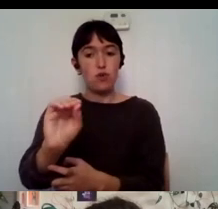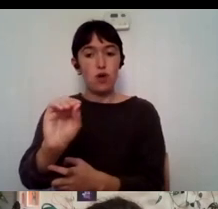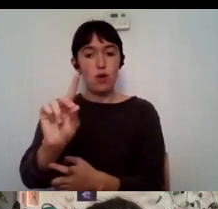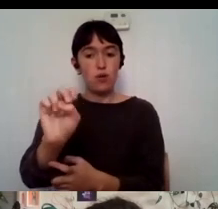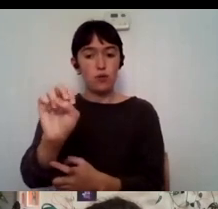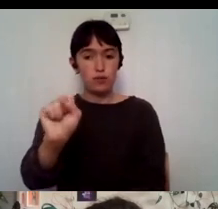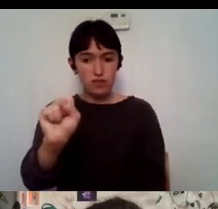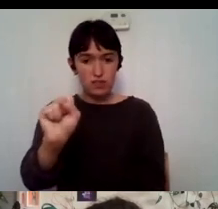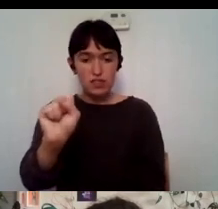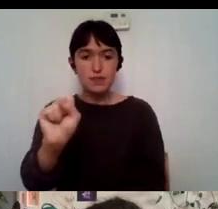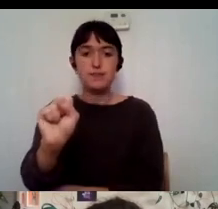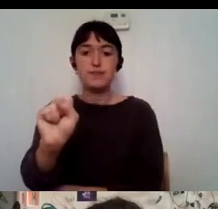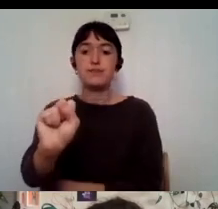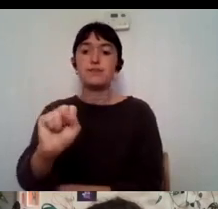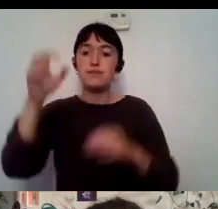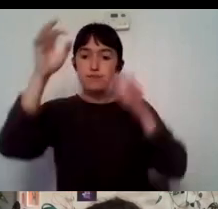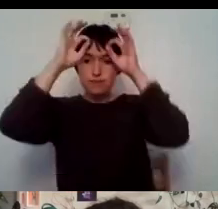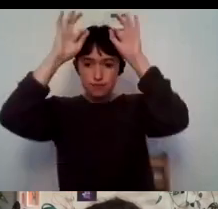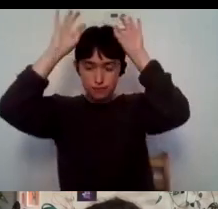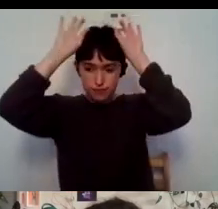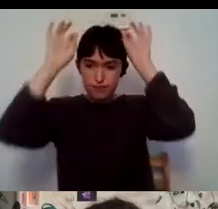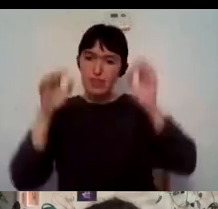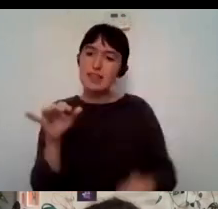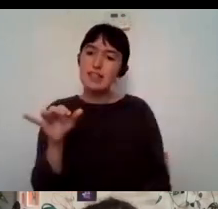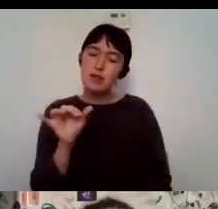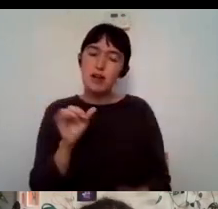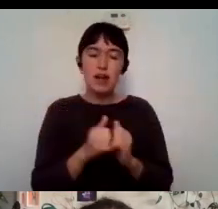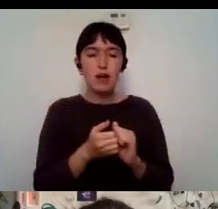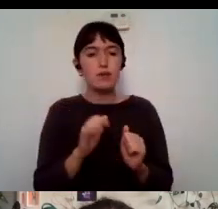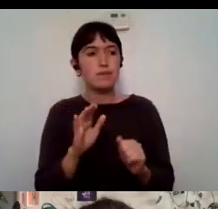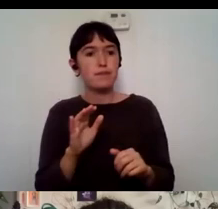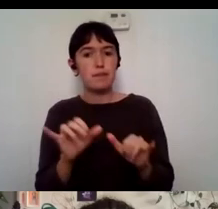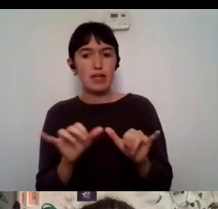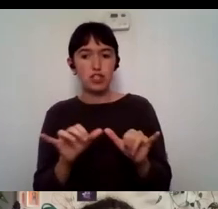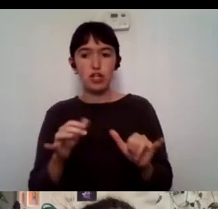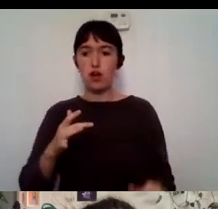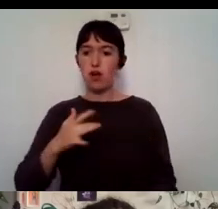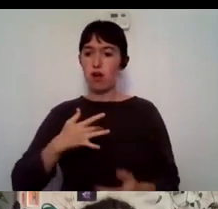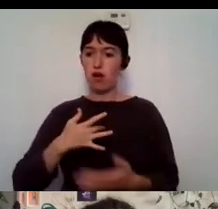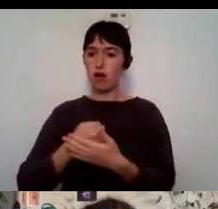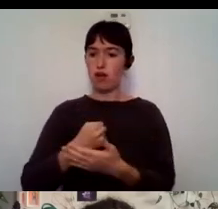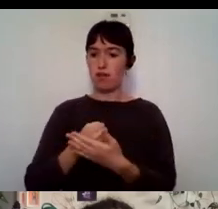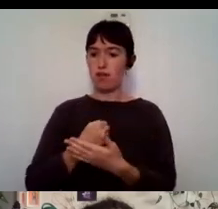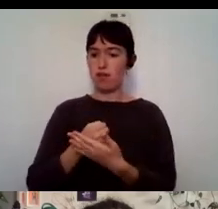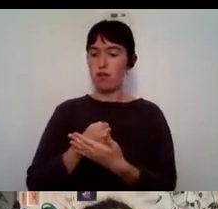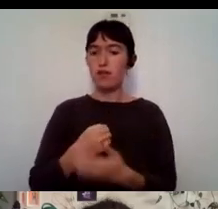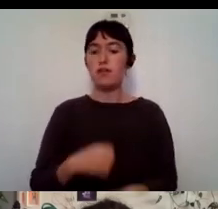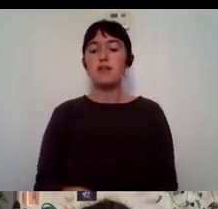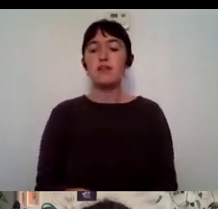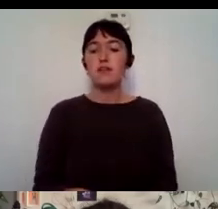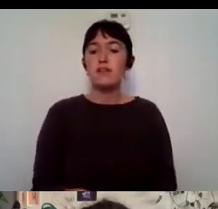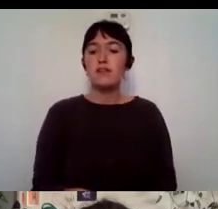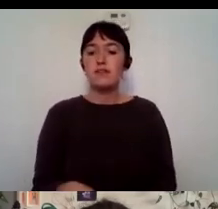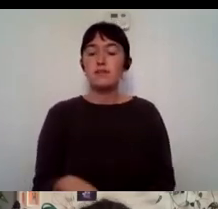were, have your heart rate measured or something like that. I know you can do that over phones and things, but you would put a tiny little bit